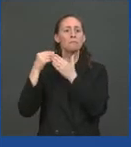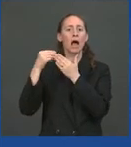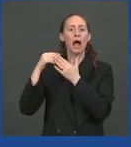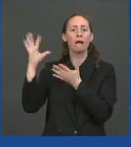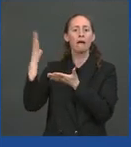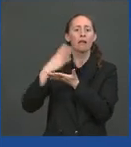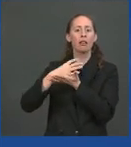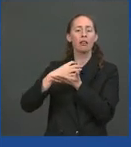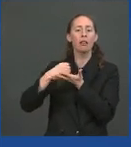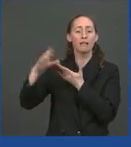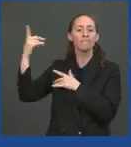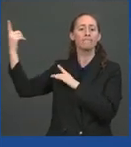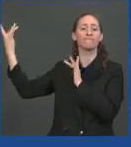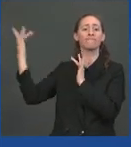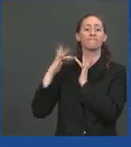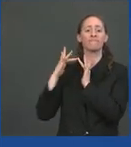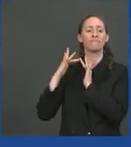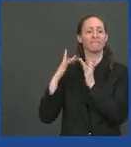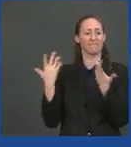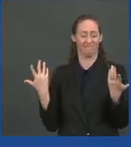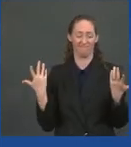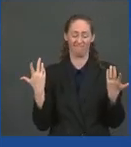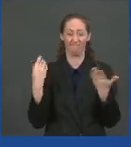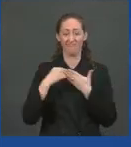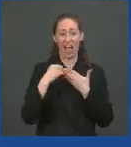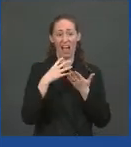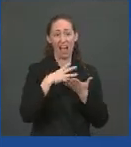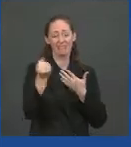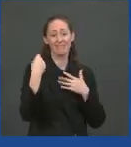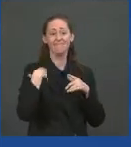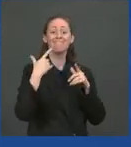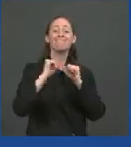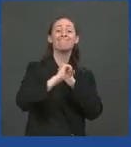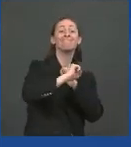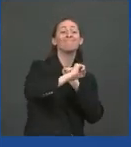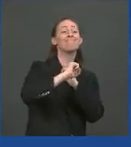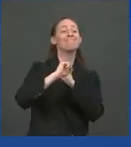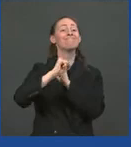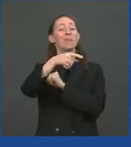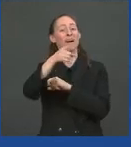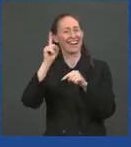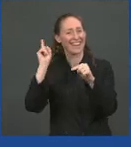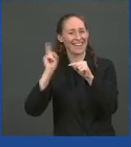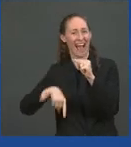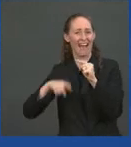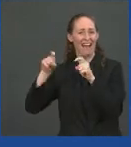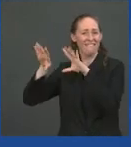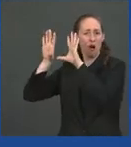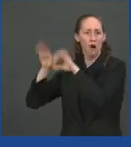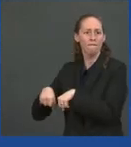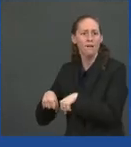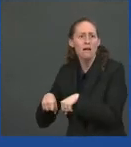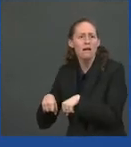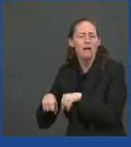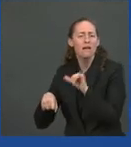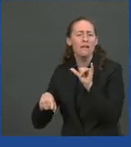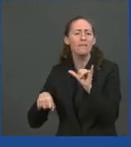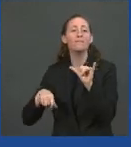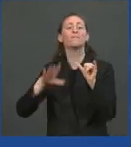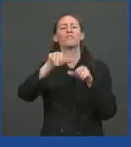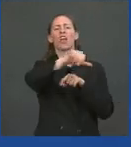to keep any of our ads on TV or the radio. And so I didn't know what to do. And I got a call from a guy named Ted